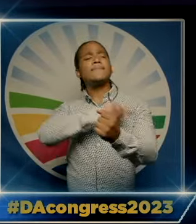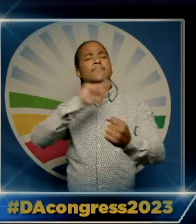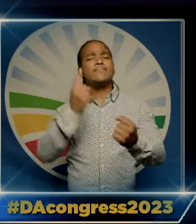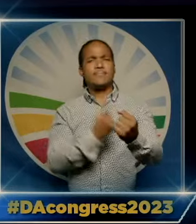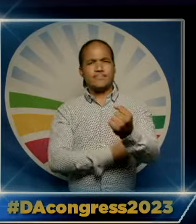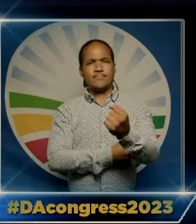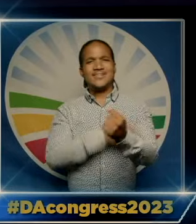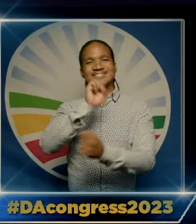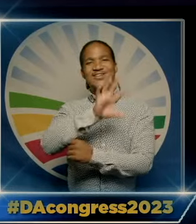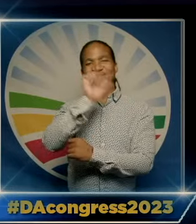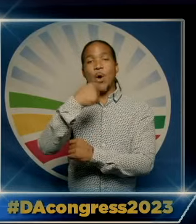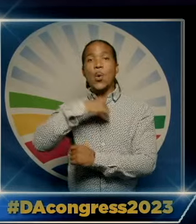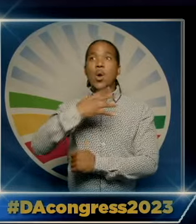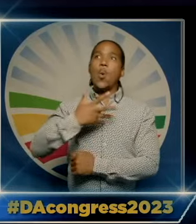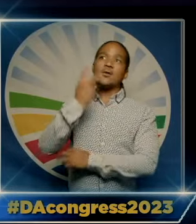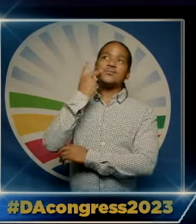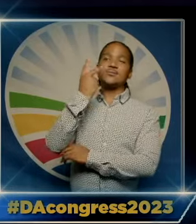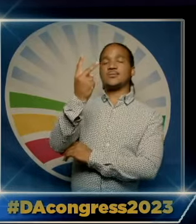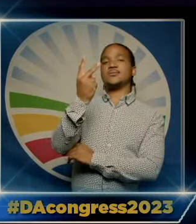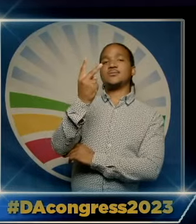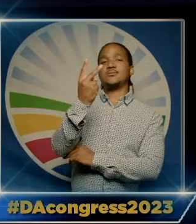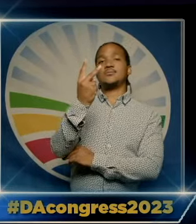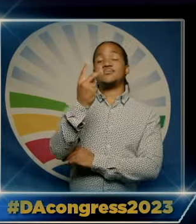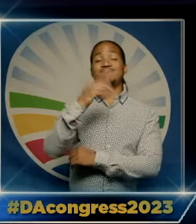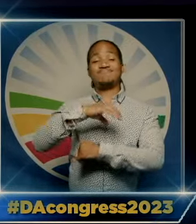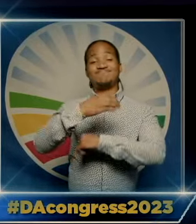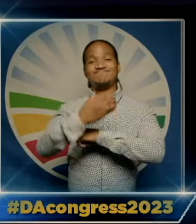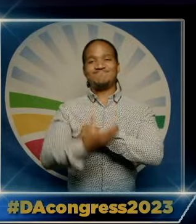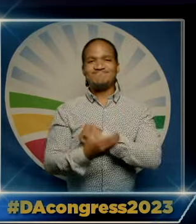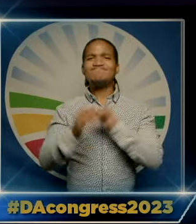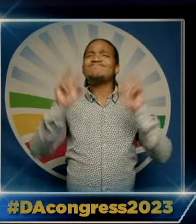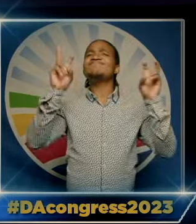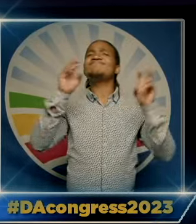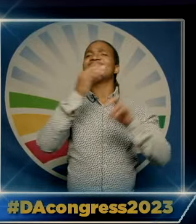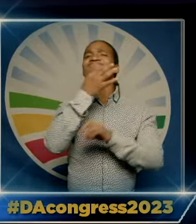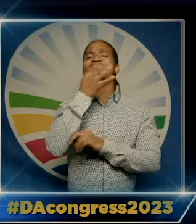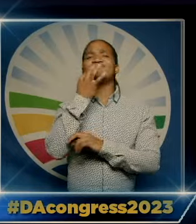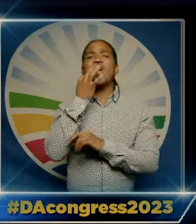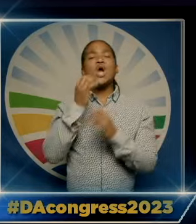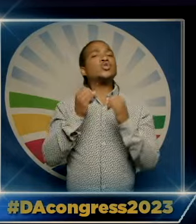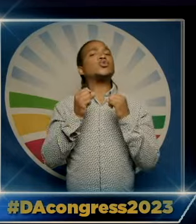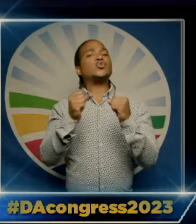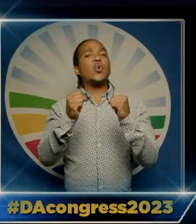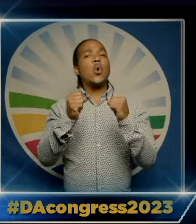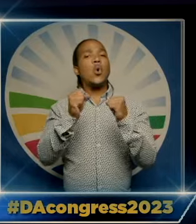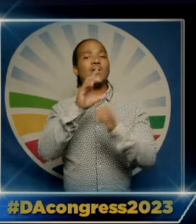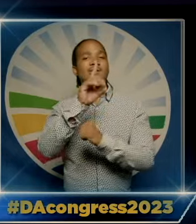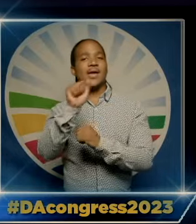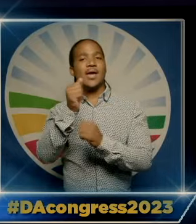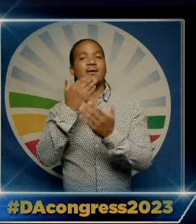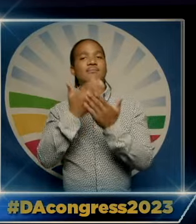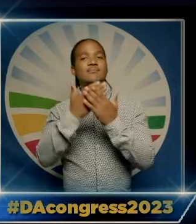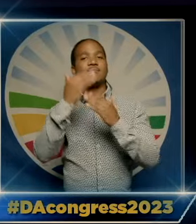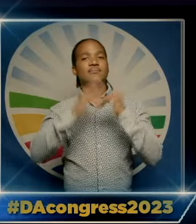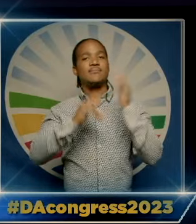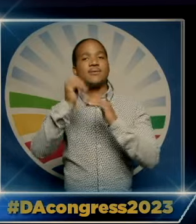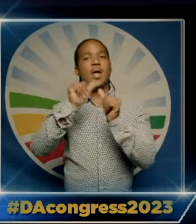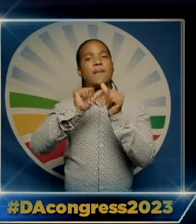Africa we want to see. Our Congress slogan is very simple: a strong DA to build a better